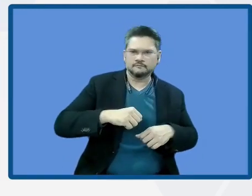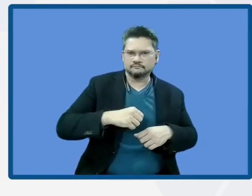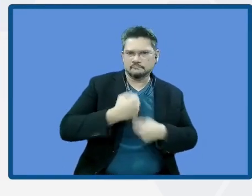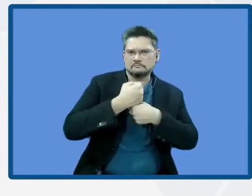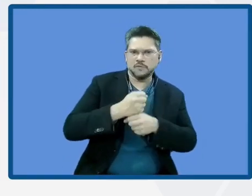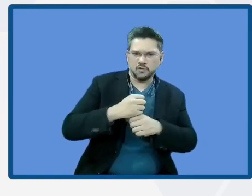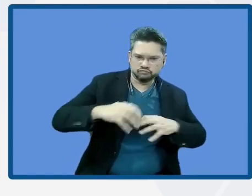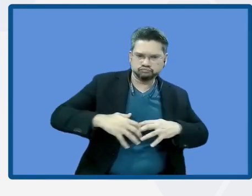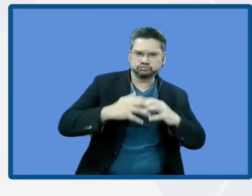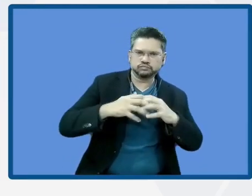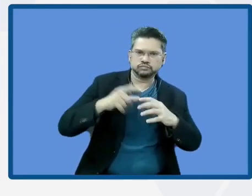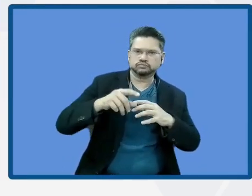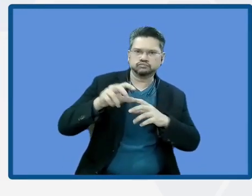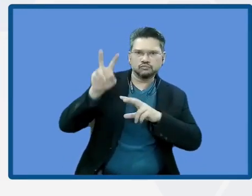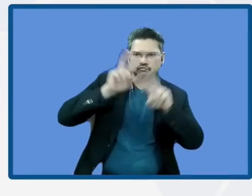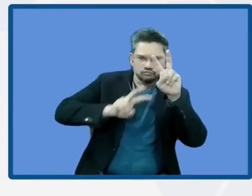team.